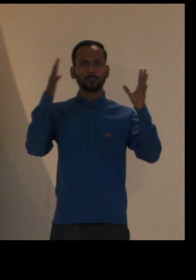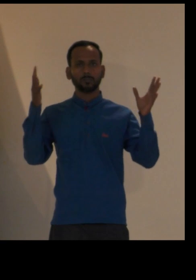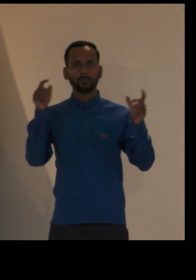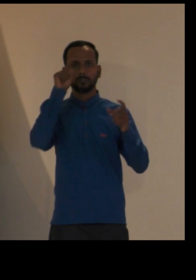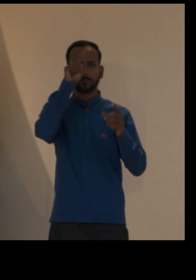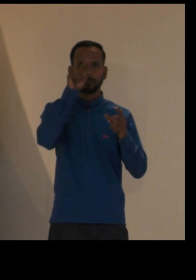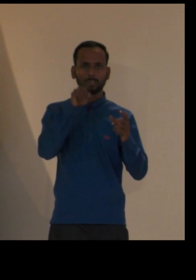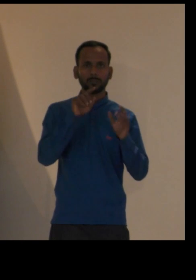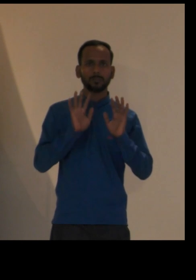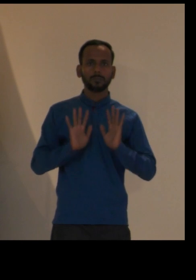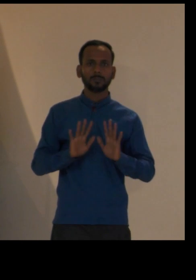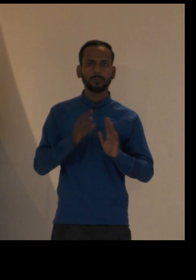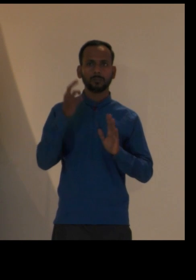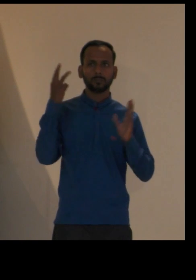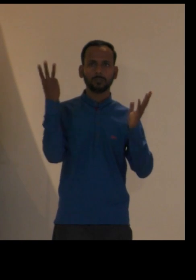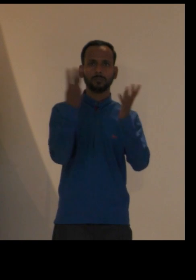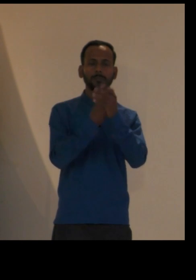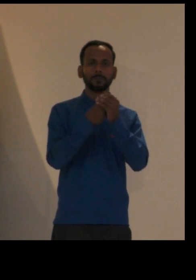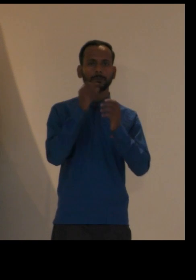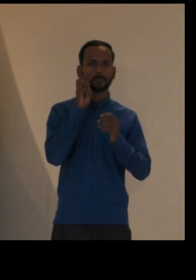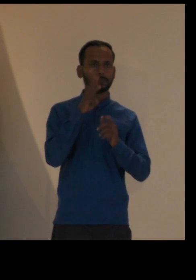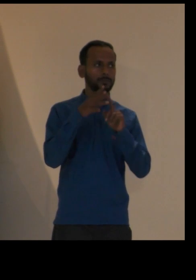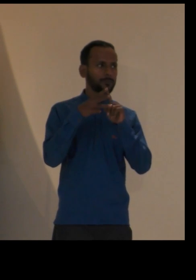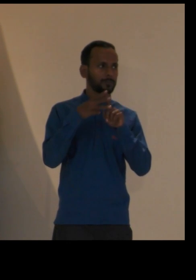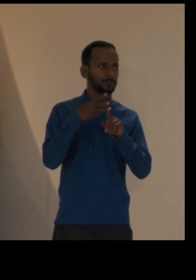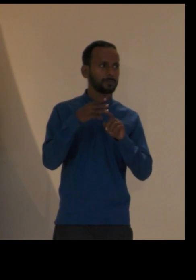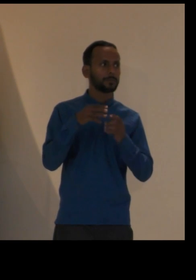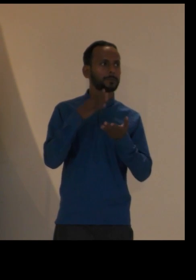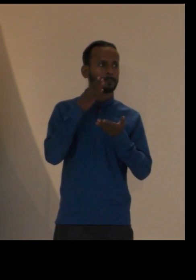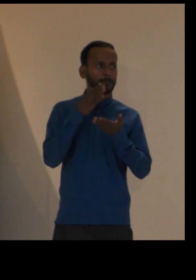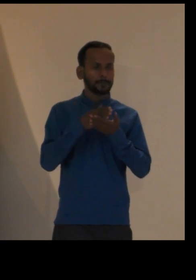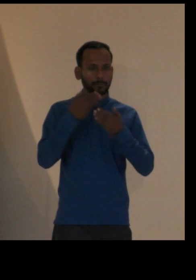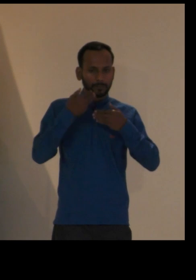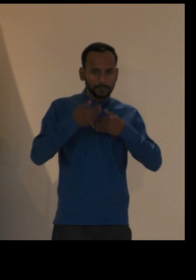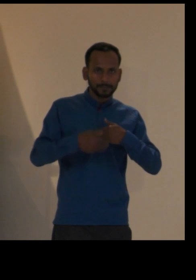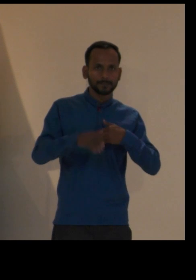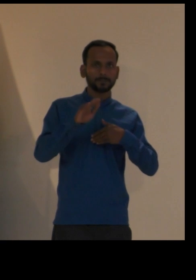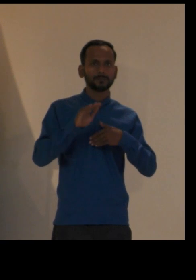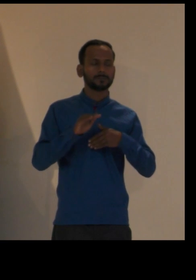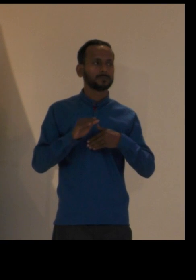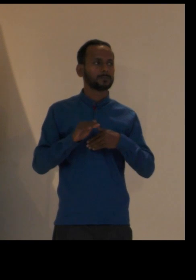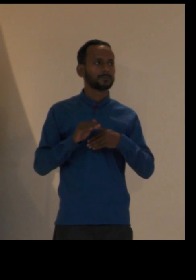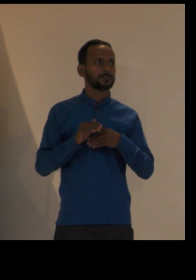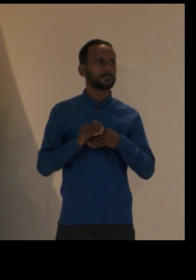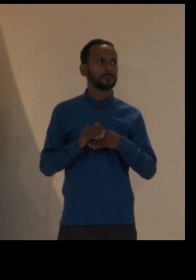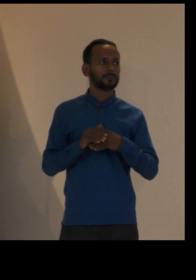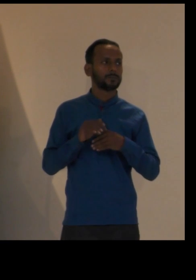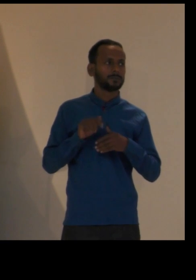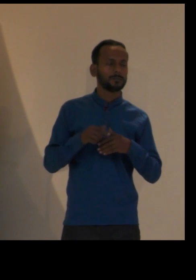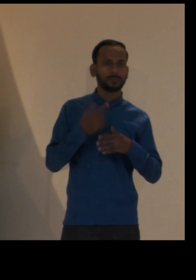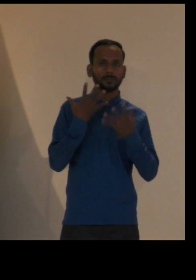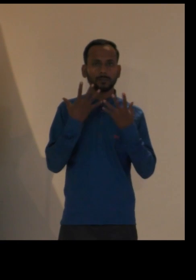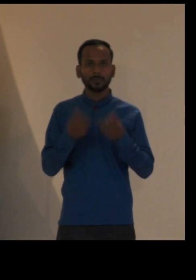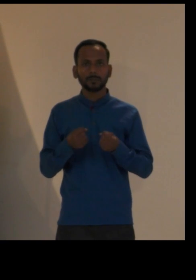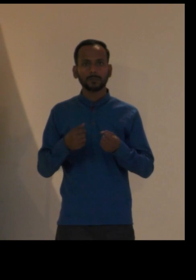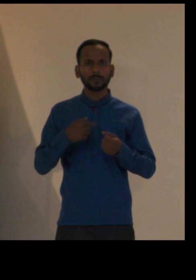those are, to me, the need for curation, which is a need that I